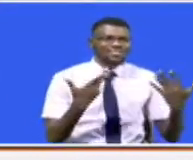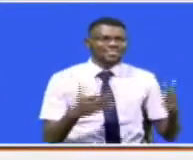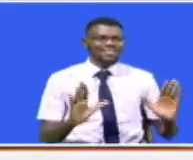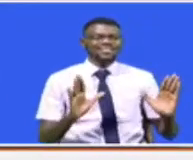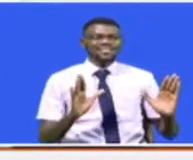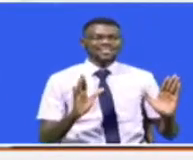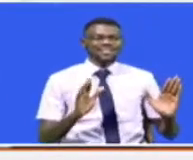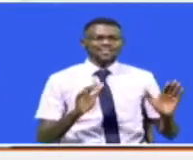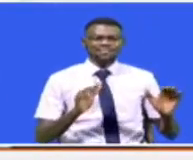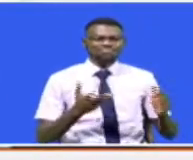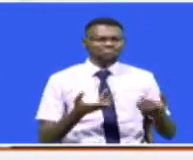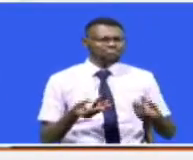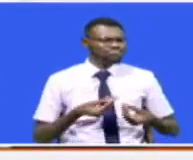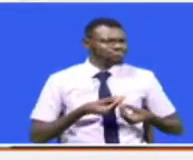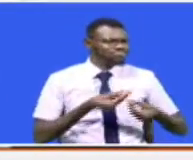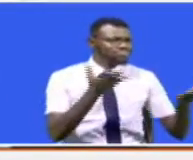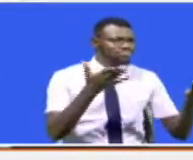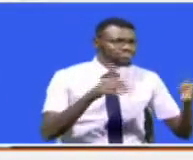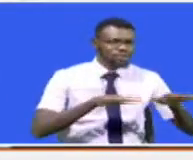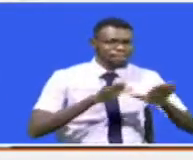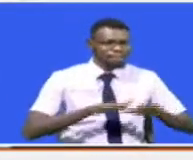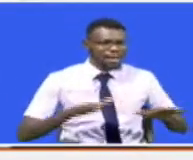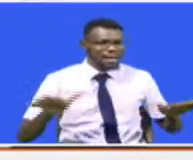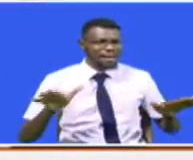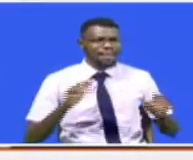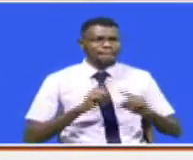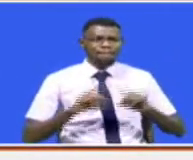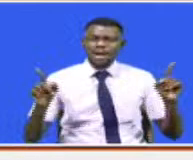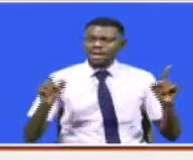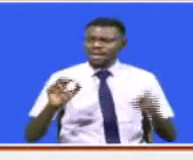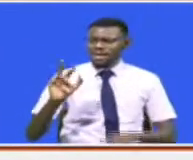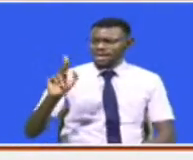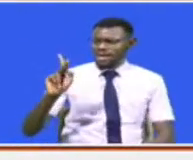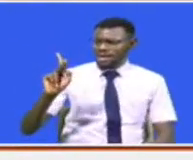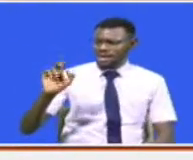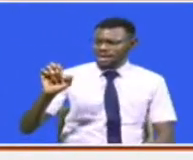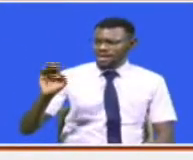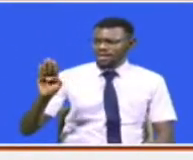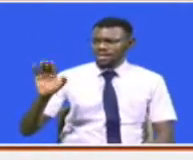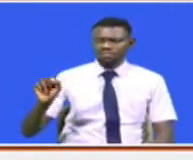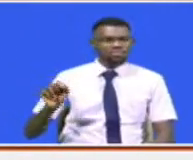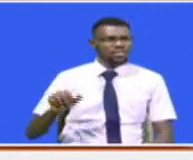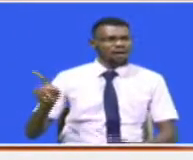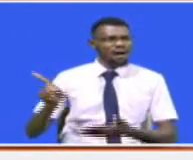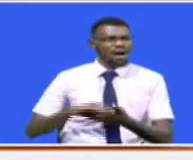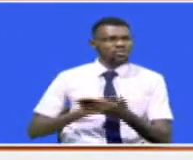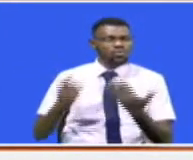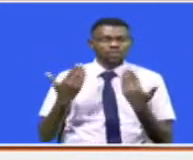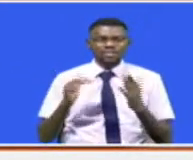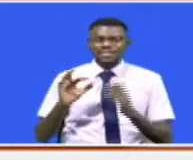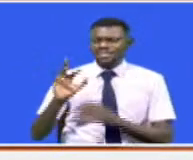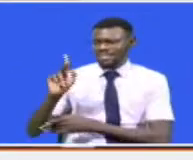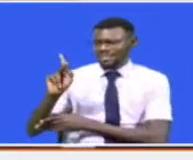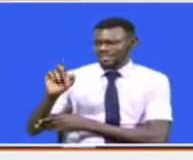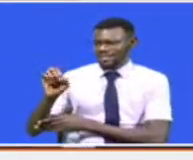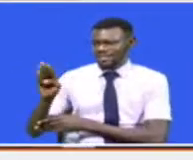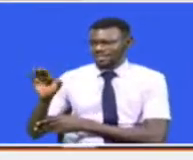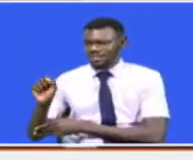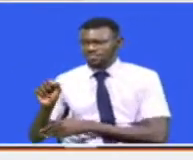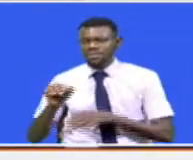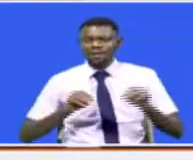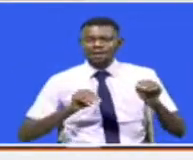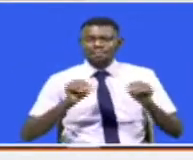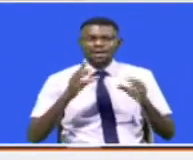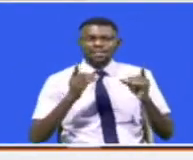way into the market despite being condemned and seized by KEBS. 8 suspects, including Kenya Bureau of Standard KEBS Managing